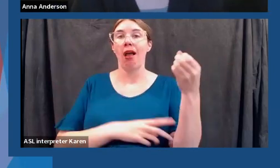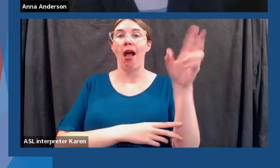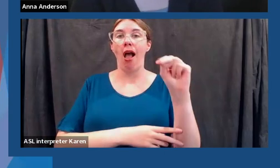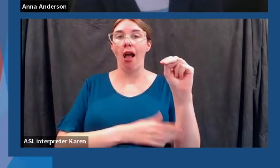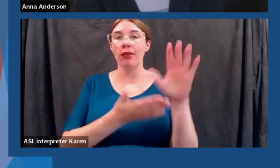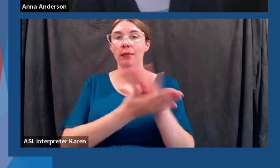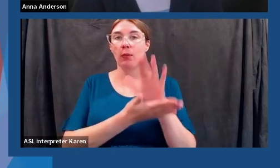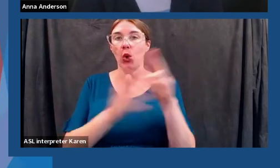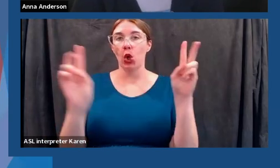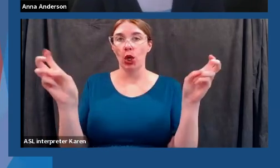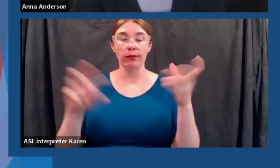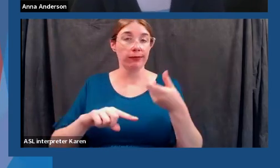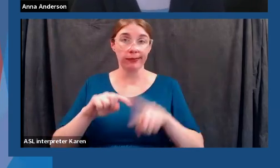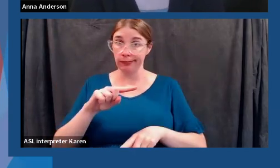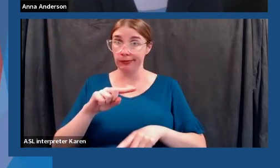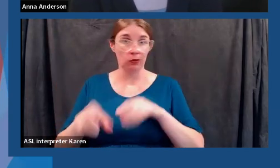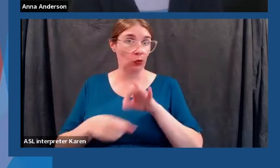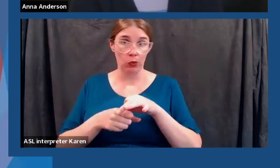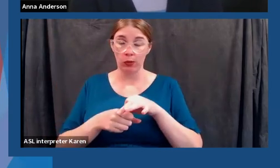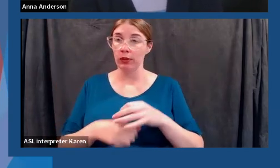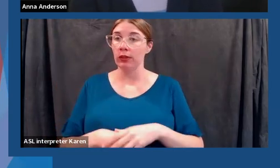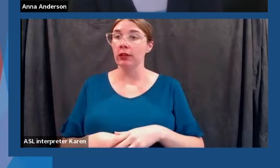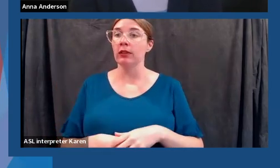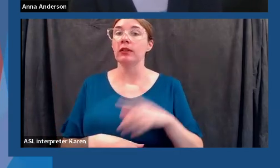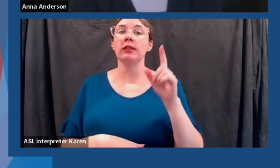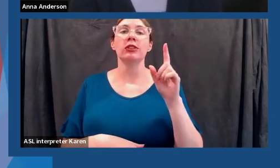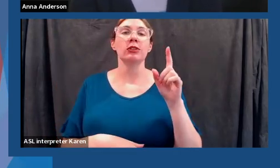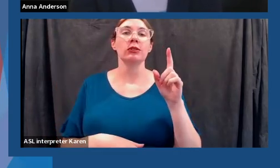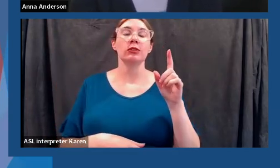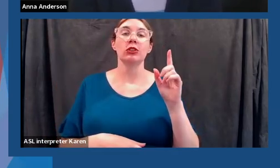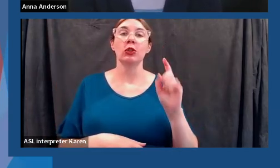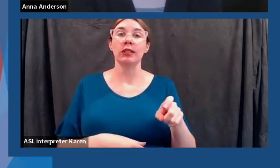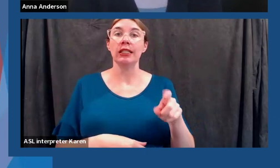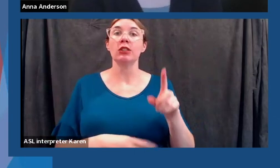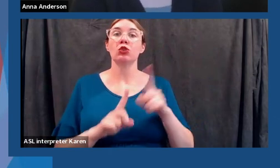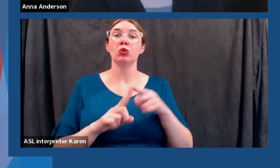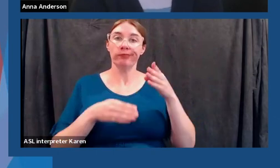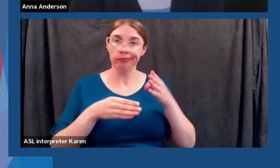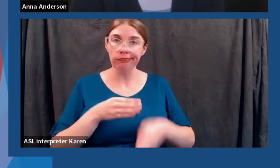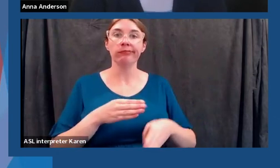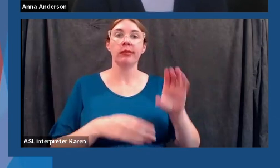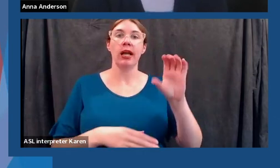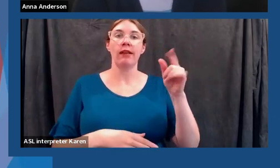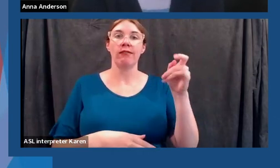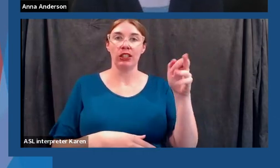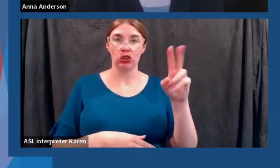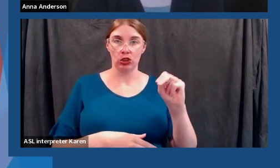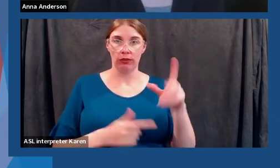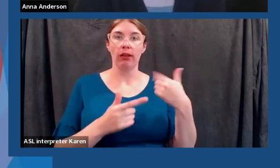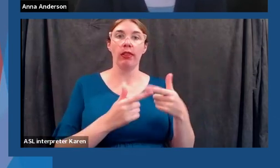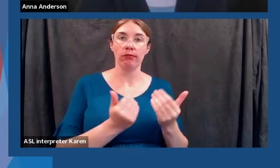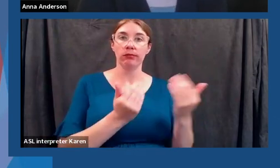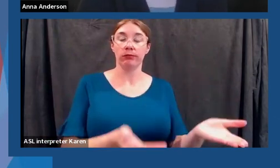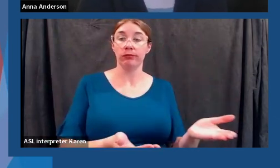already fulfilled your, conviction. And you can vote if you have